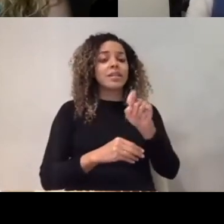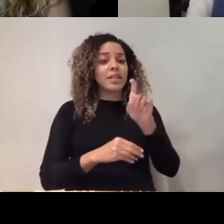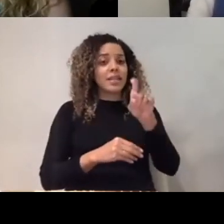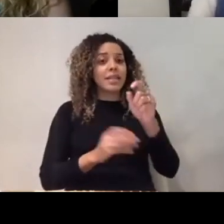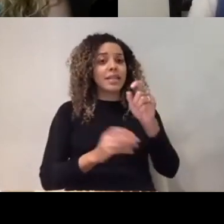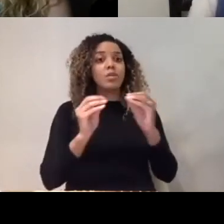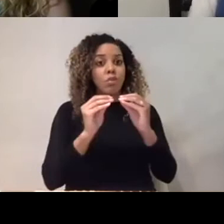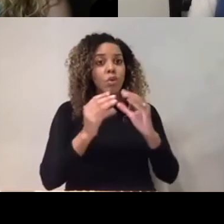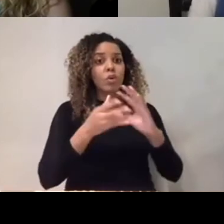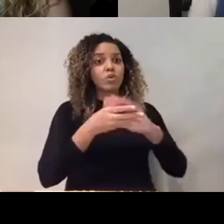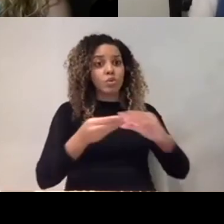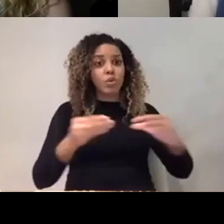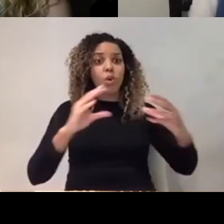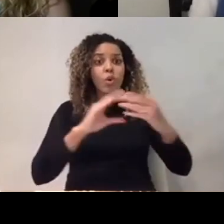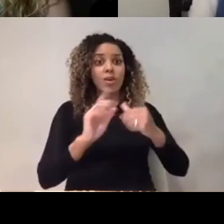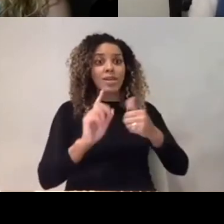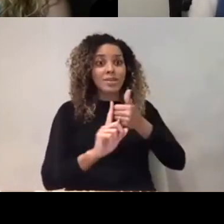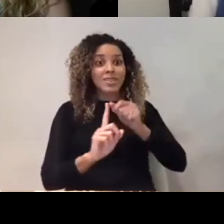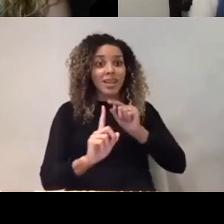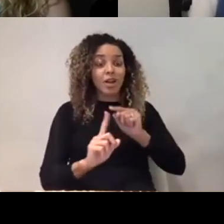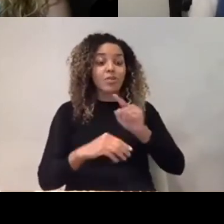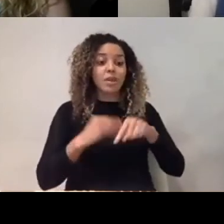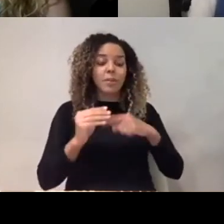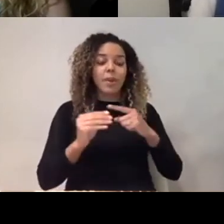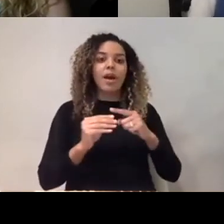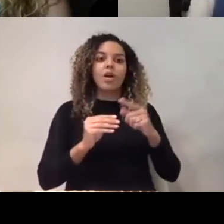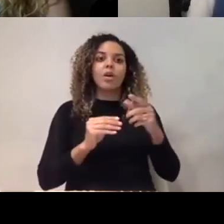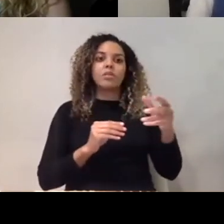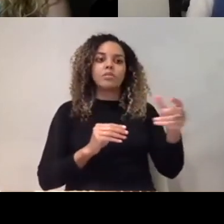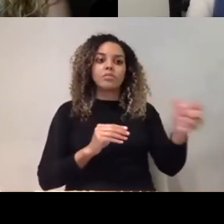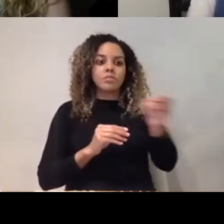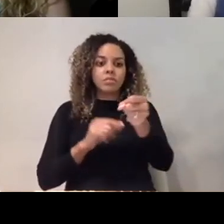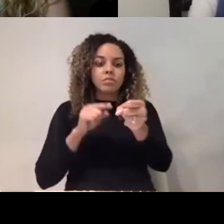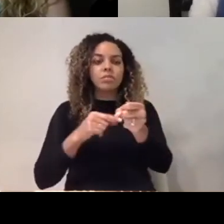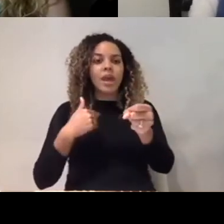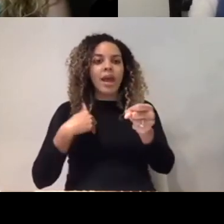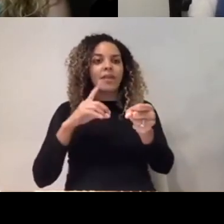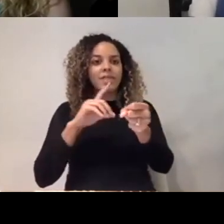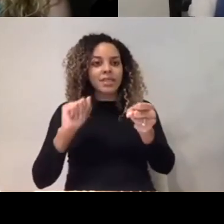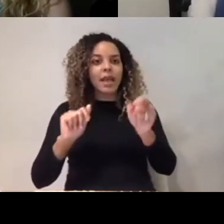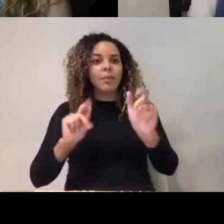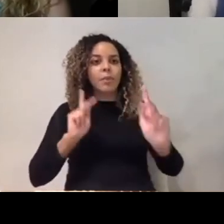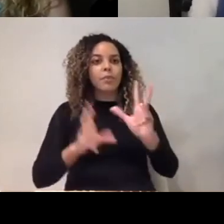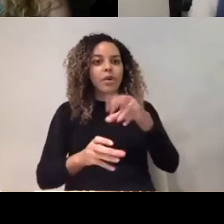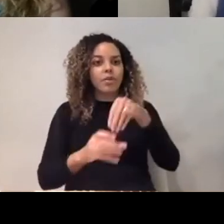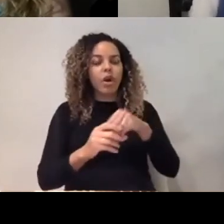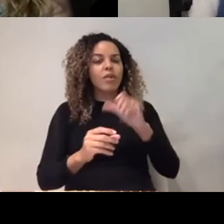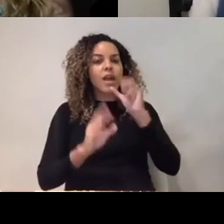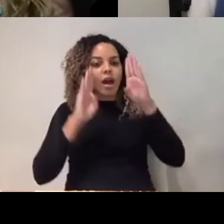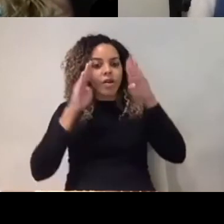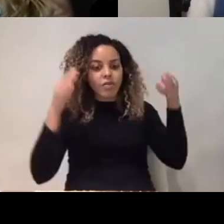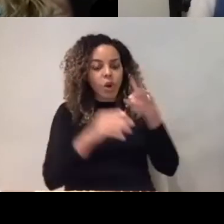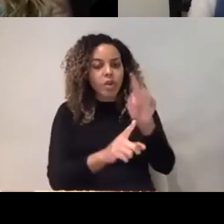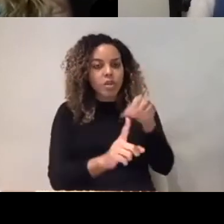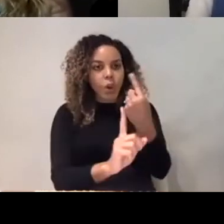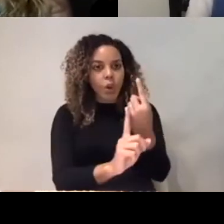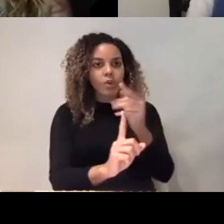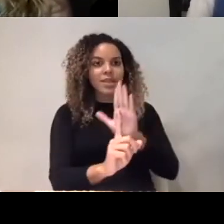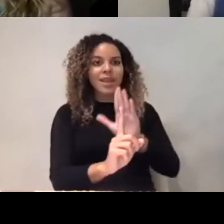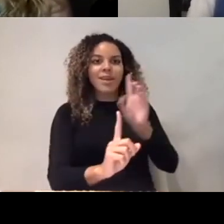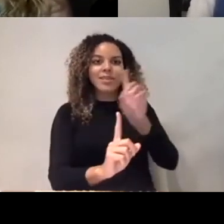stories where you have disabled characters that are not about their disability,